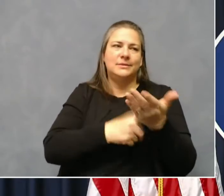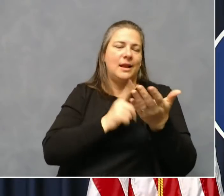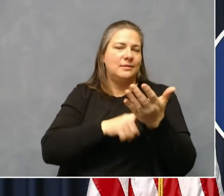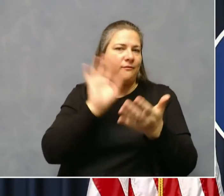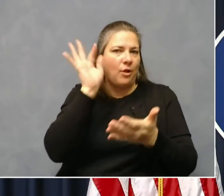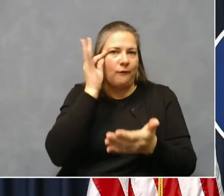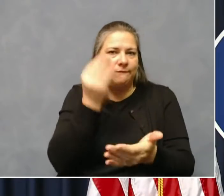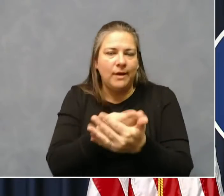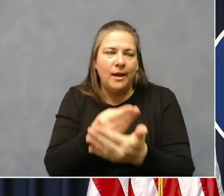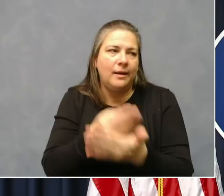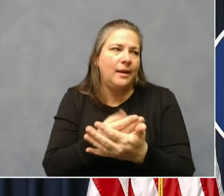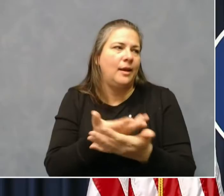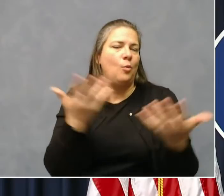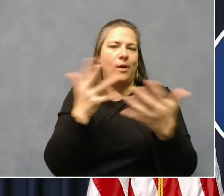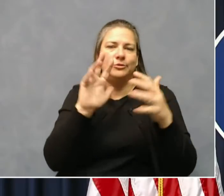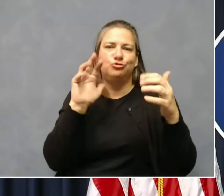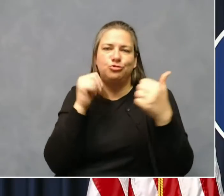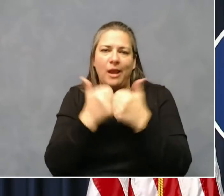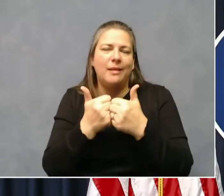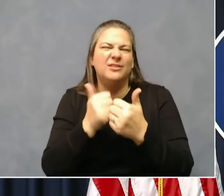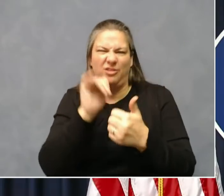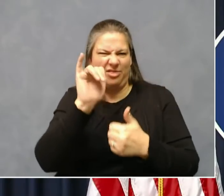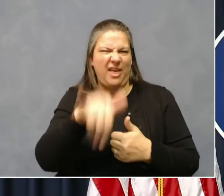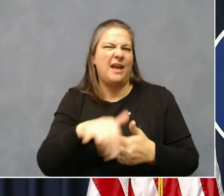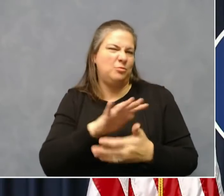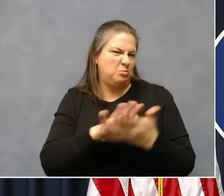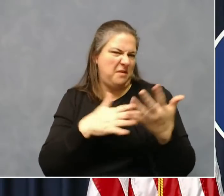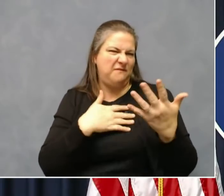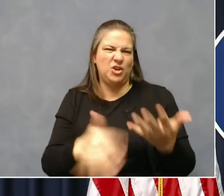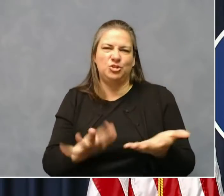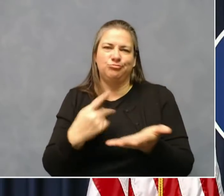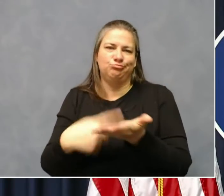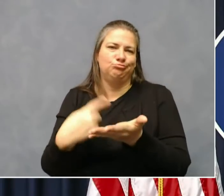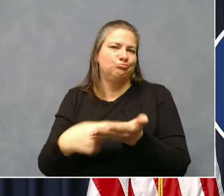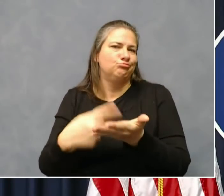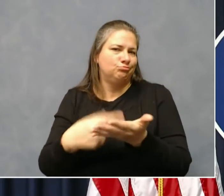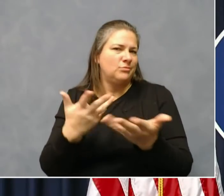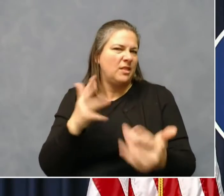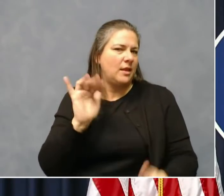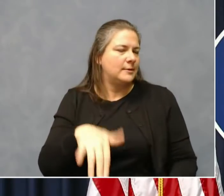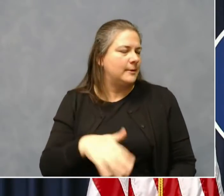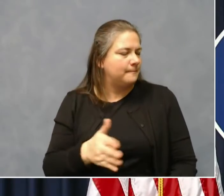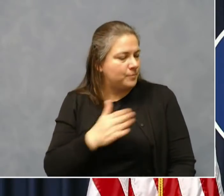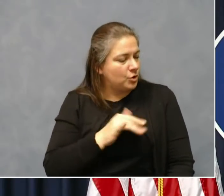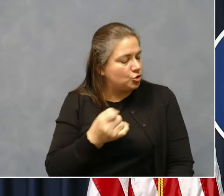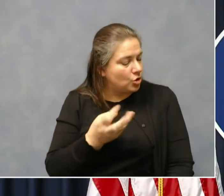challenges that we face. John Boyle from WFPL.